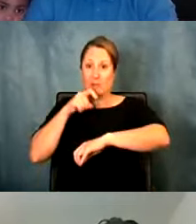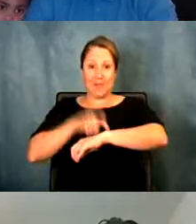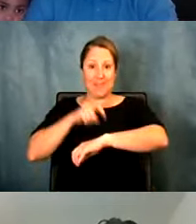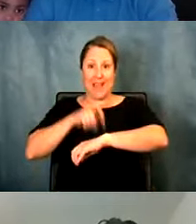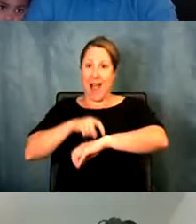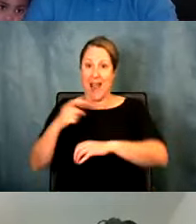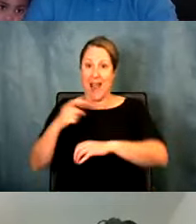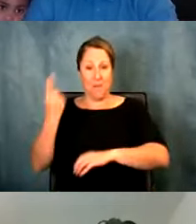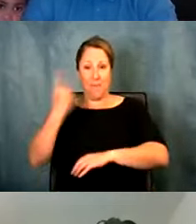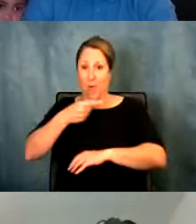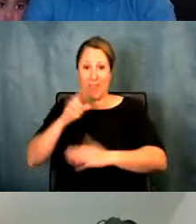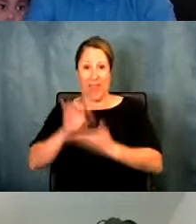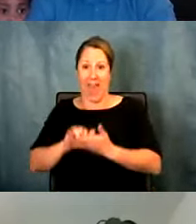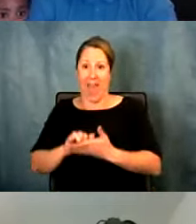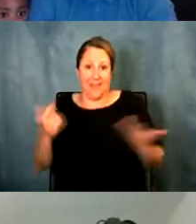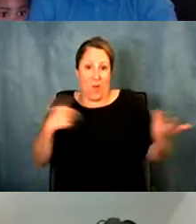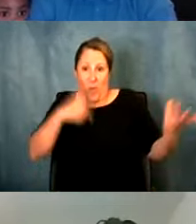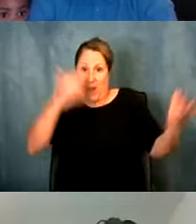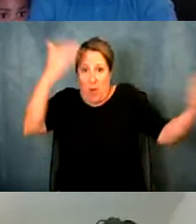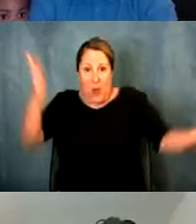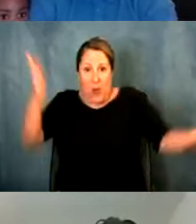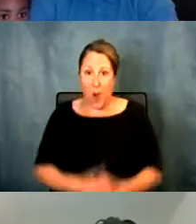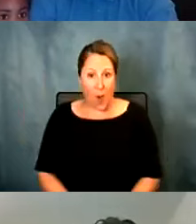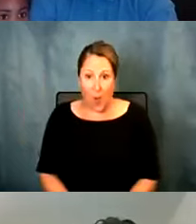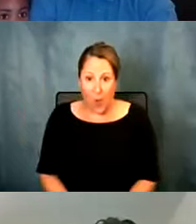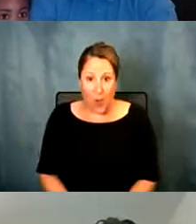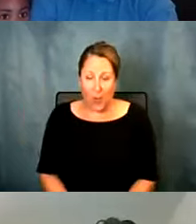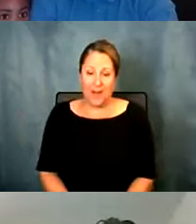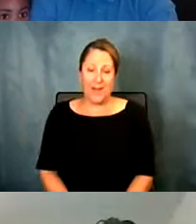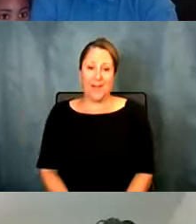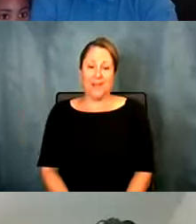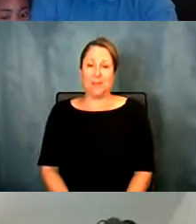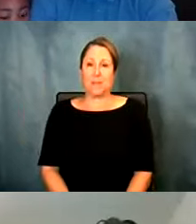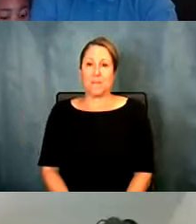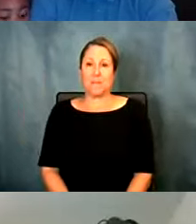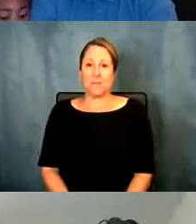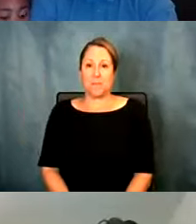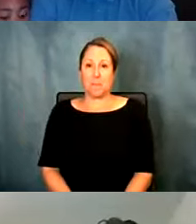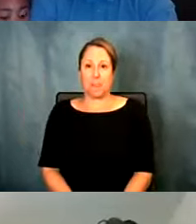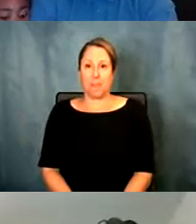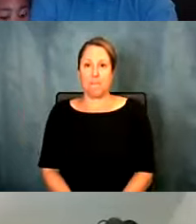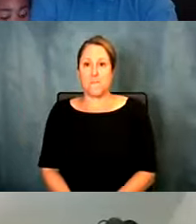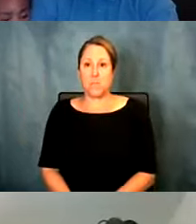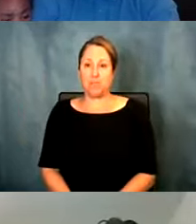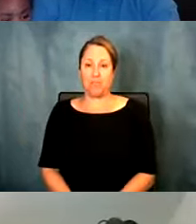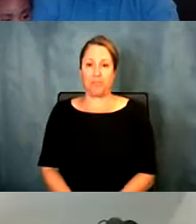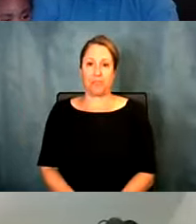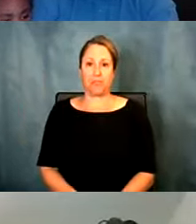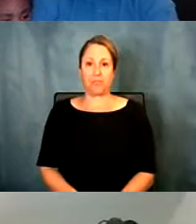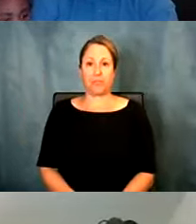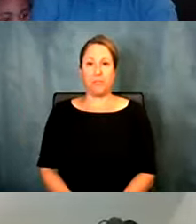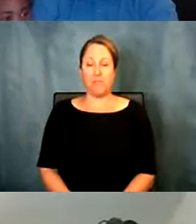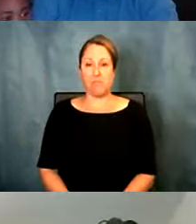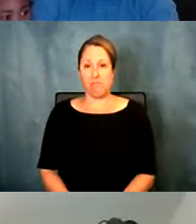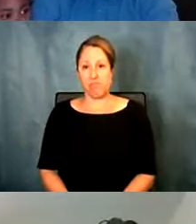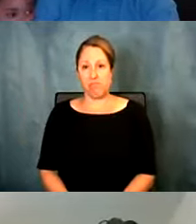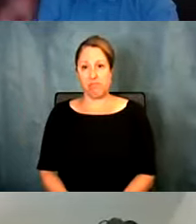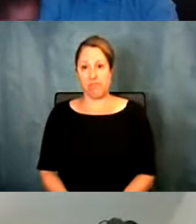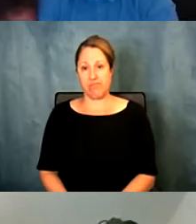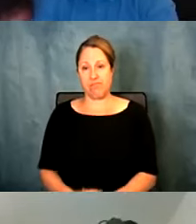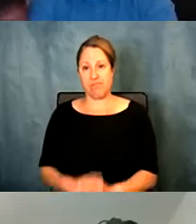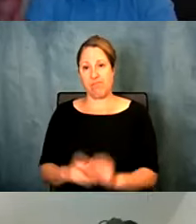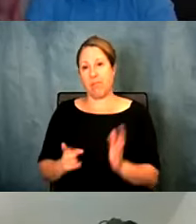so recognizing that all of those interactions are things that can be given up. And sometimes that is a good